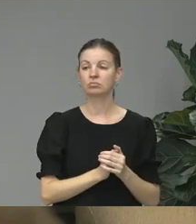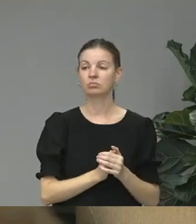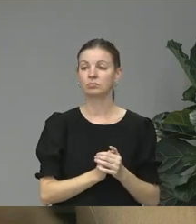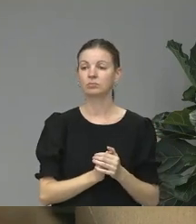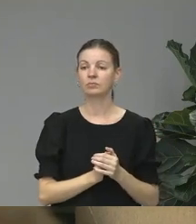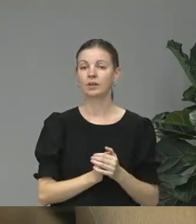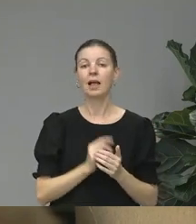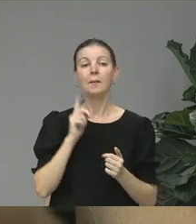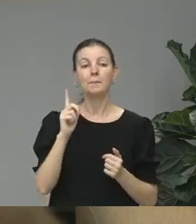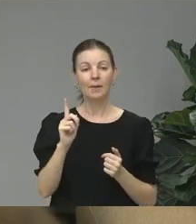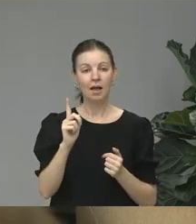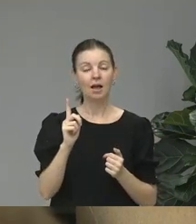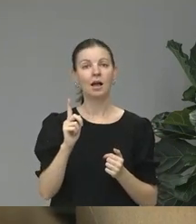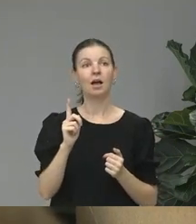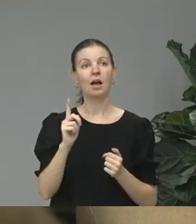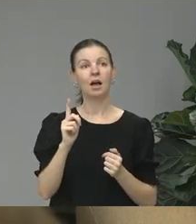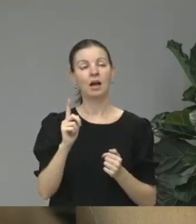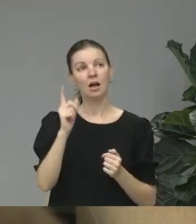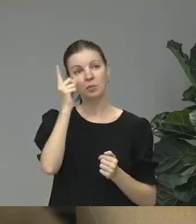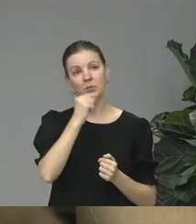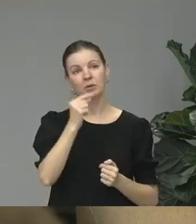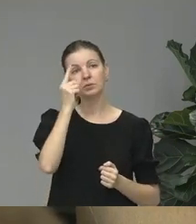But I think the thing about it is perhaps